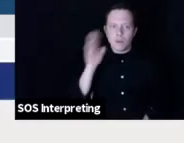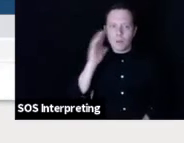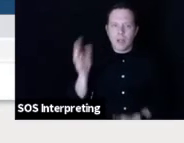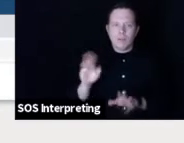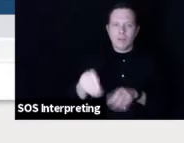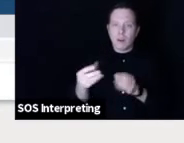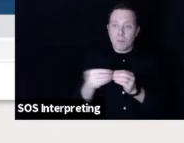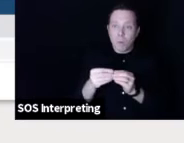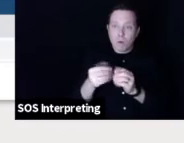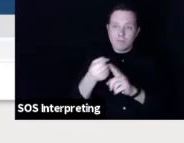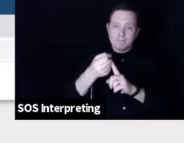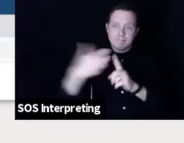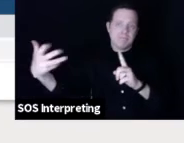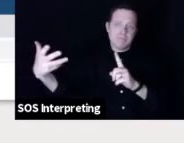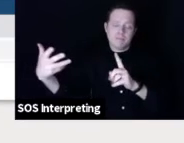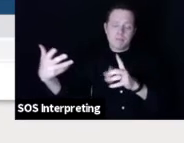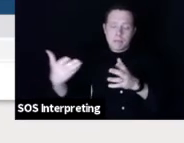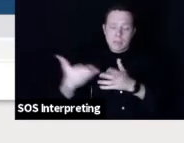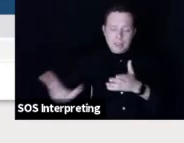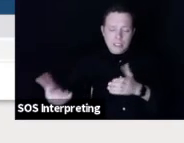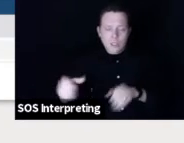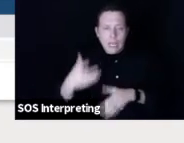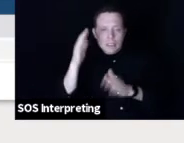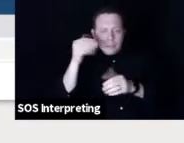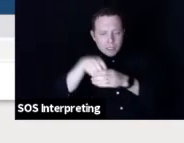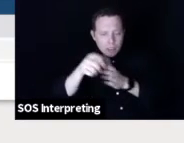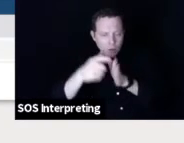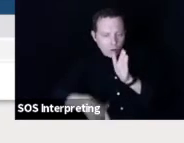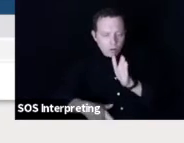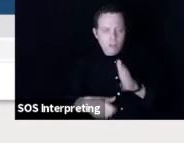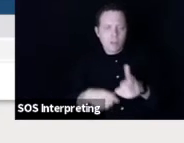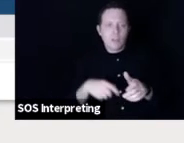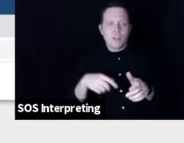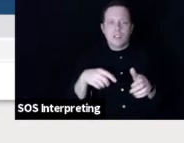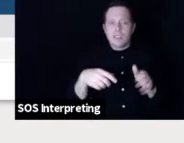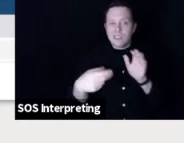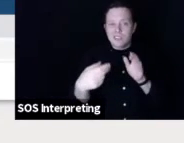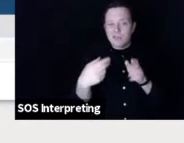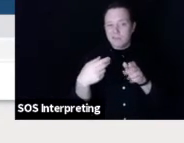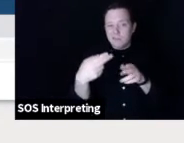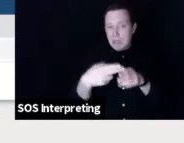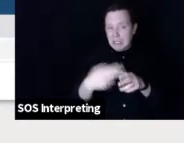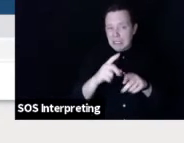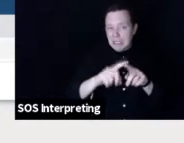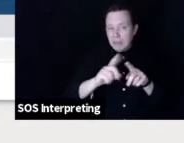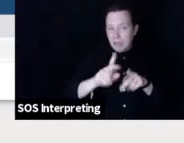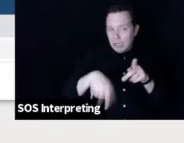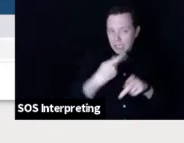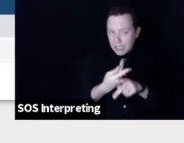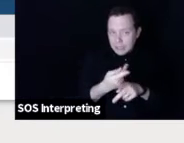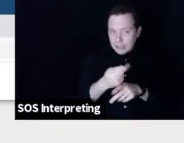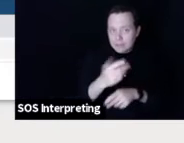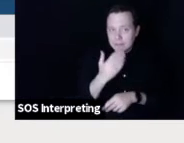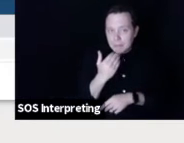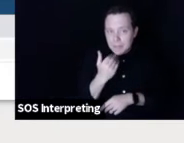about what to expect in this article, tells you about the different types of diabetes, and this is